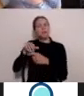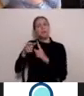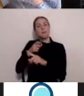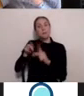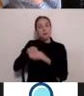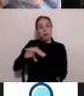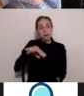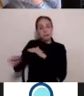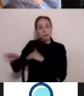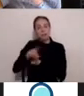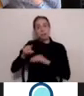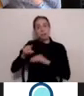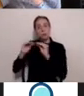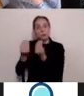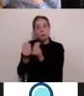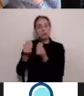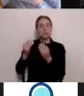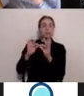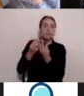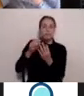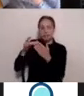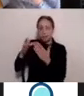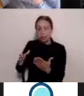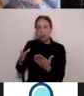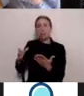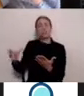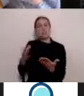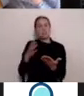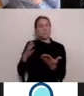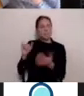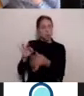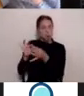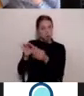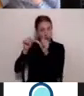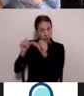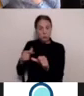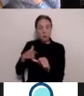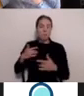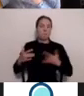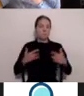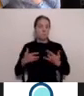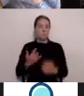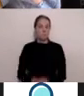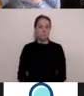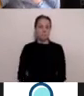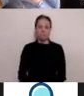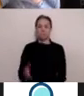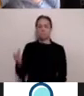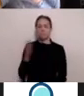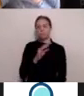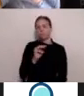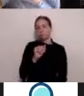continues to go on. So I'm excited at that prospect. And I echo what Candace just